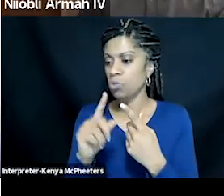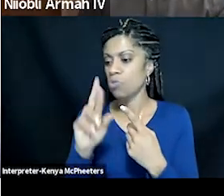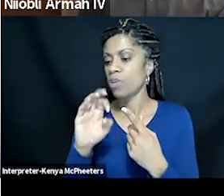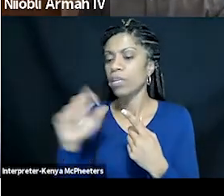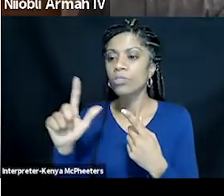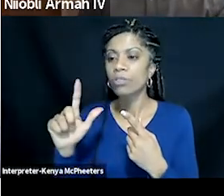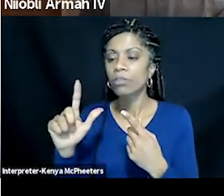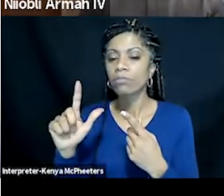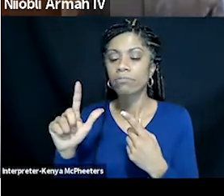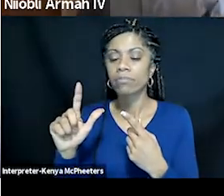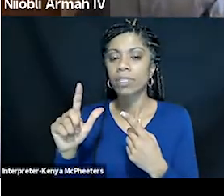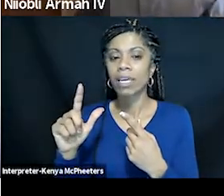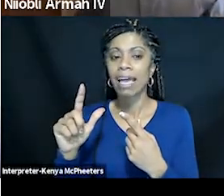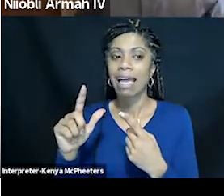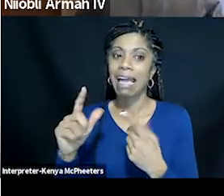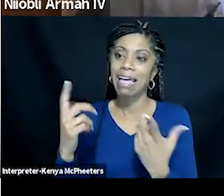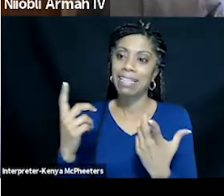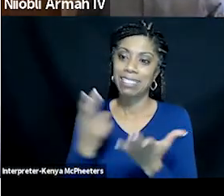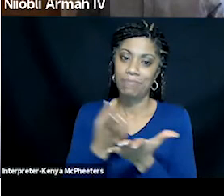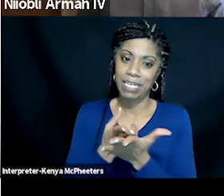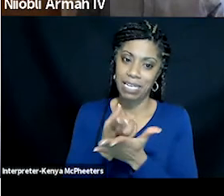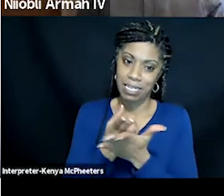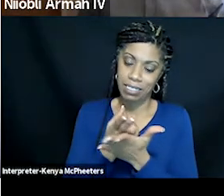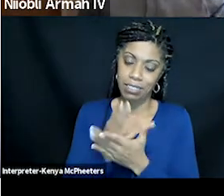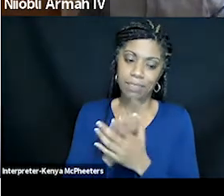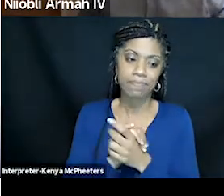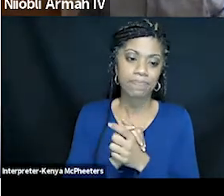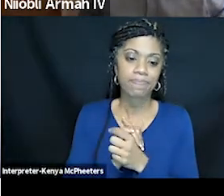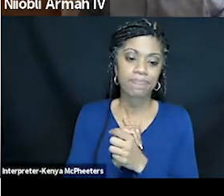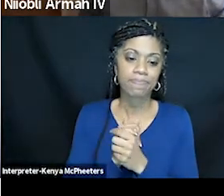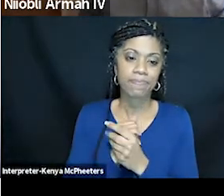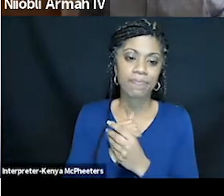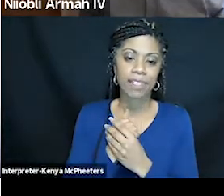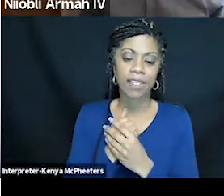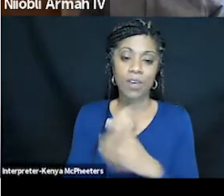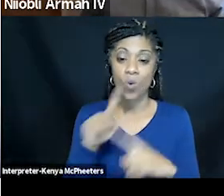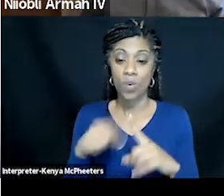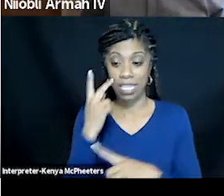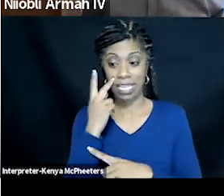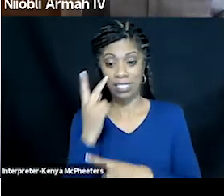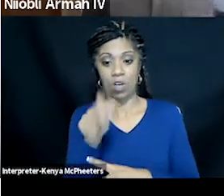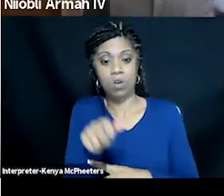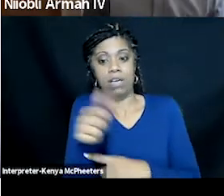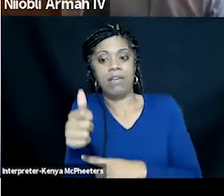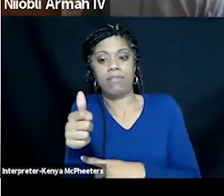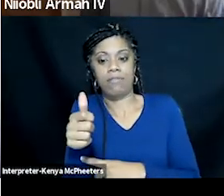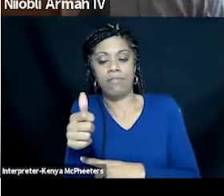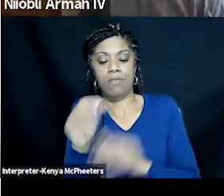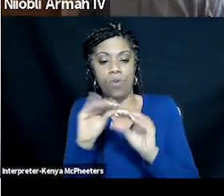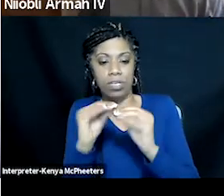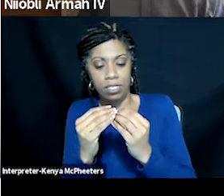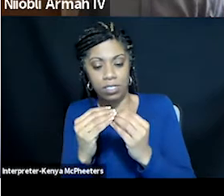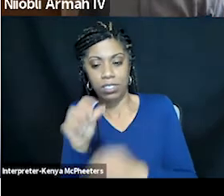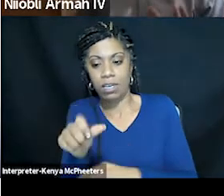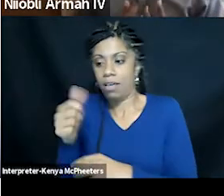network, once folks saw what other foundations were doing, once they read the press release, once they saw the announcement, folks ran into